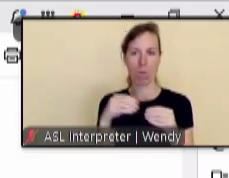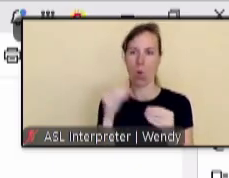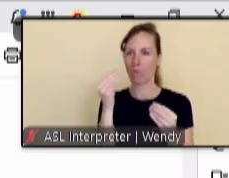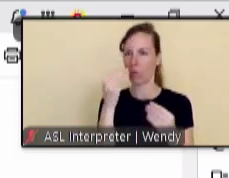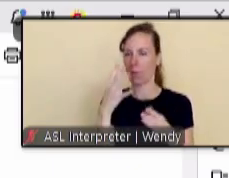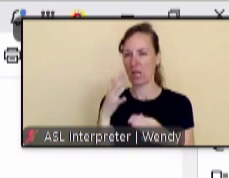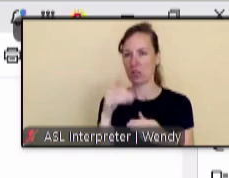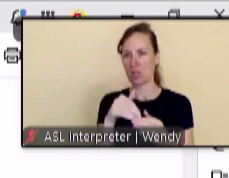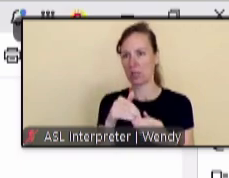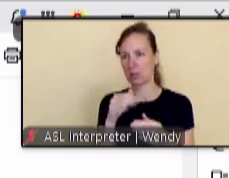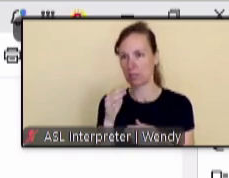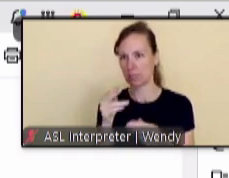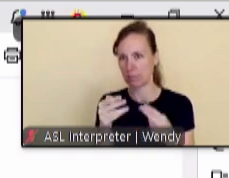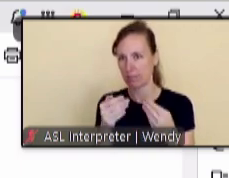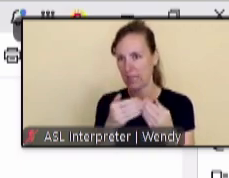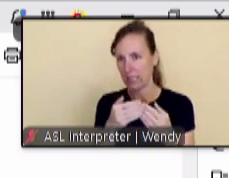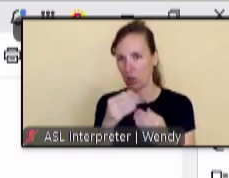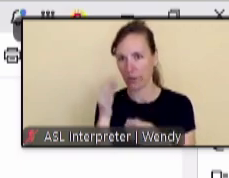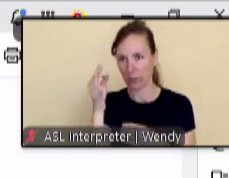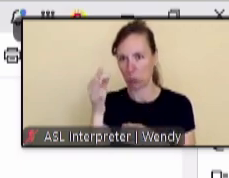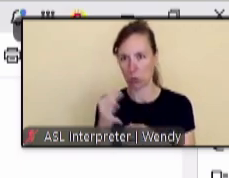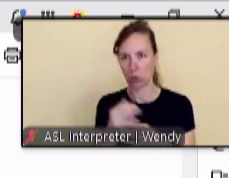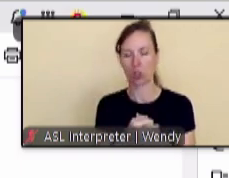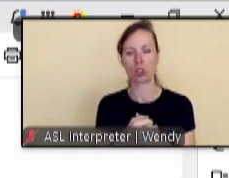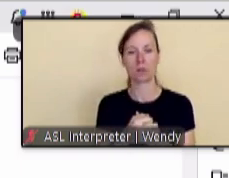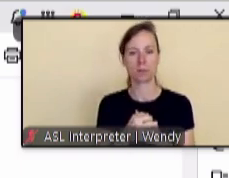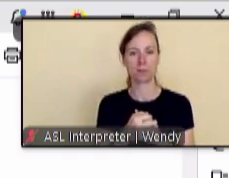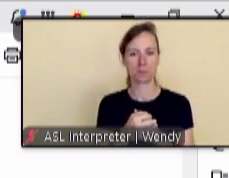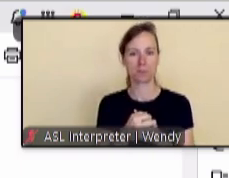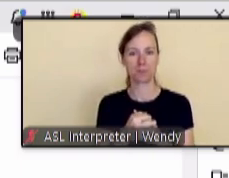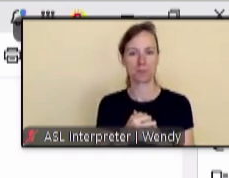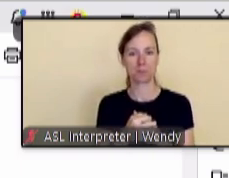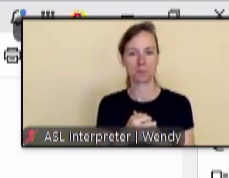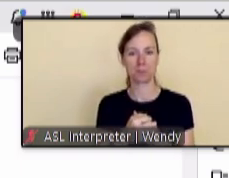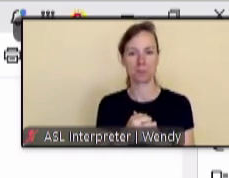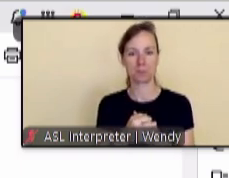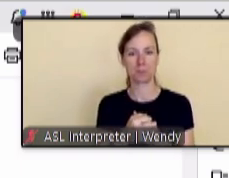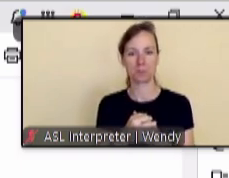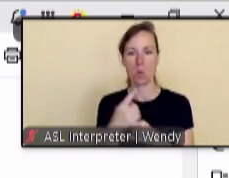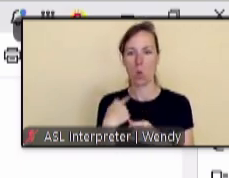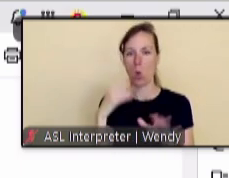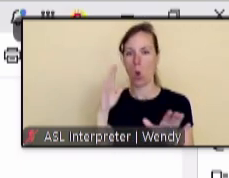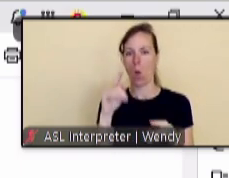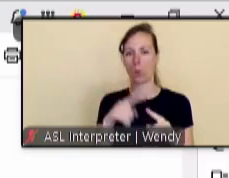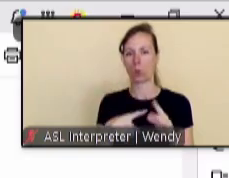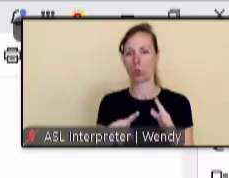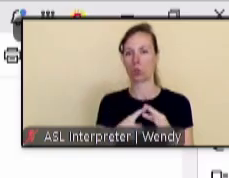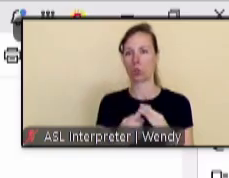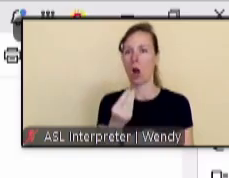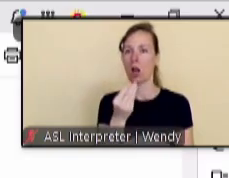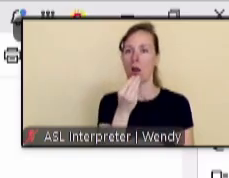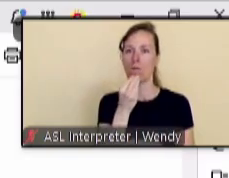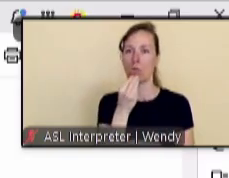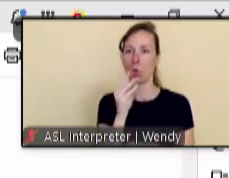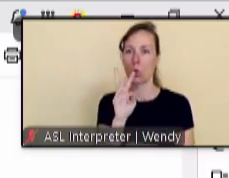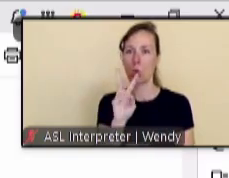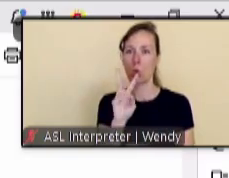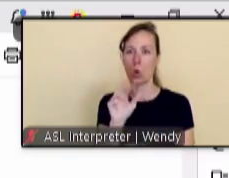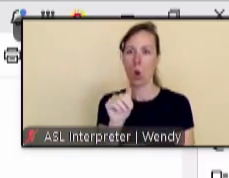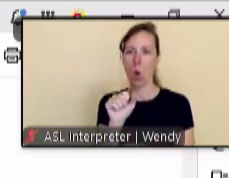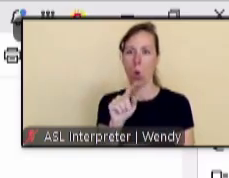But I brought up last time that we're hoping to start a food waste composting